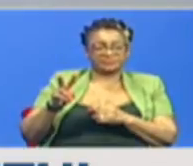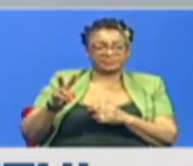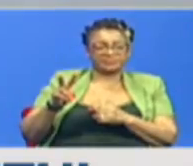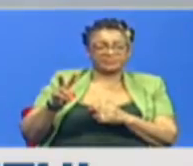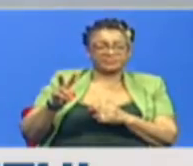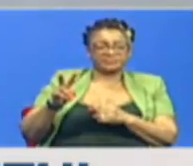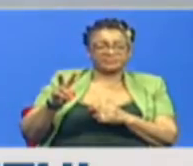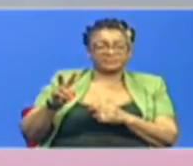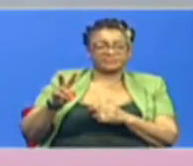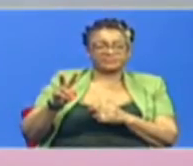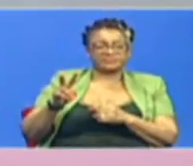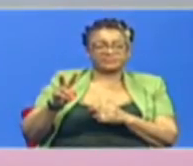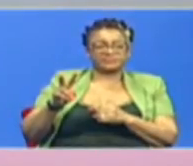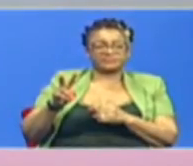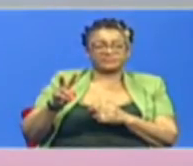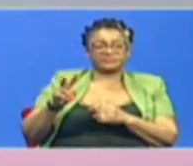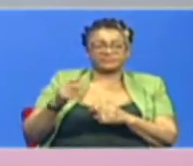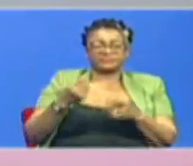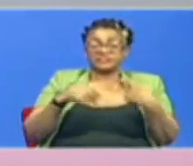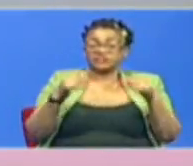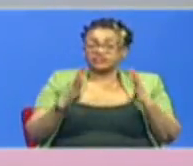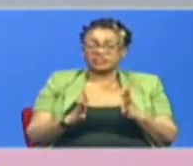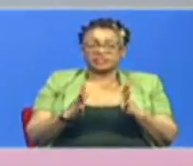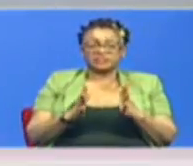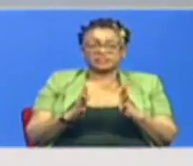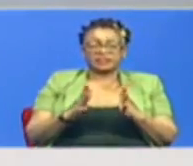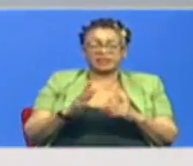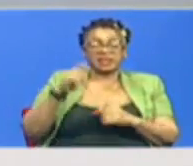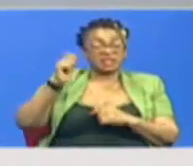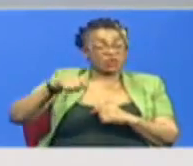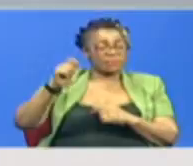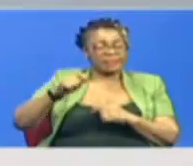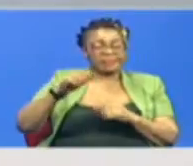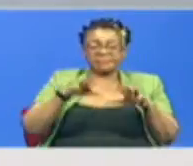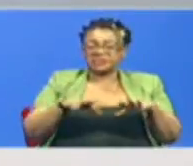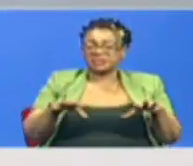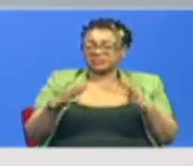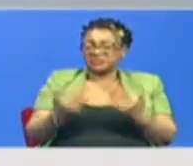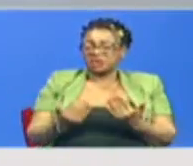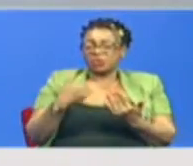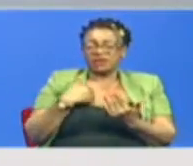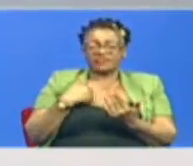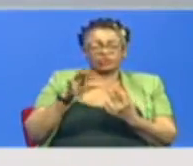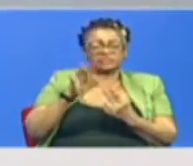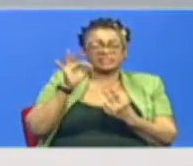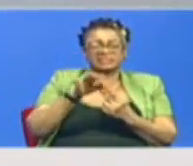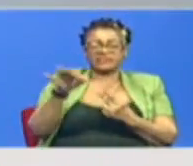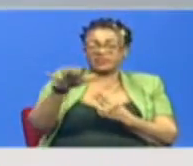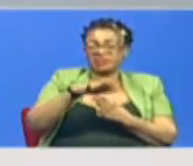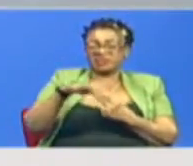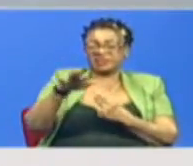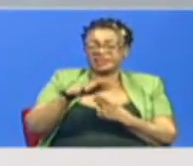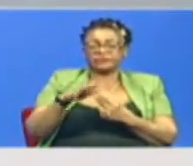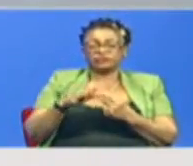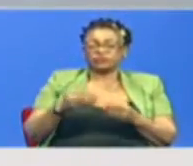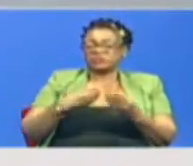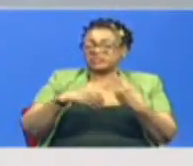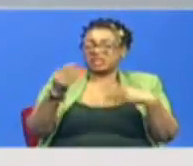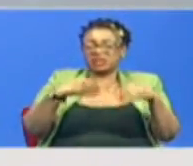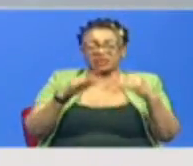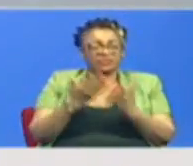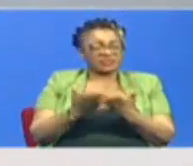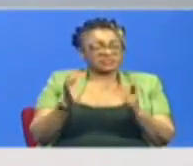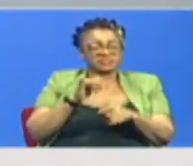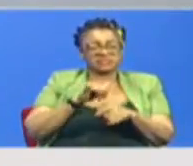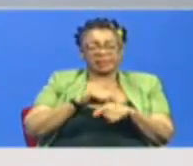Elsewhere, tens of traders in Nairobi's Gikomba market are seeking an alternative site to spread their wares after the government brought